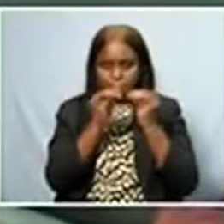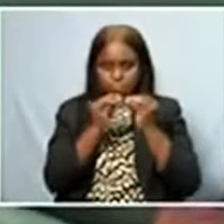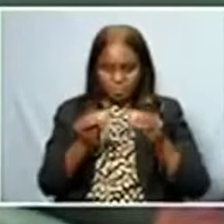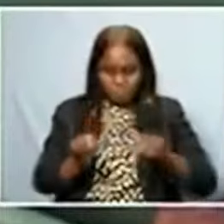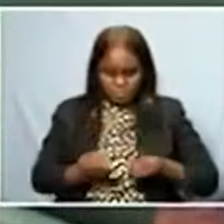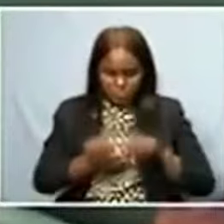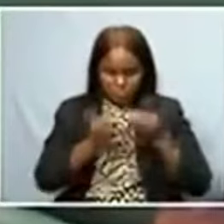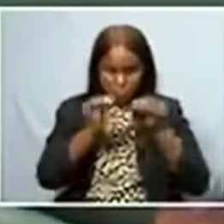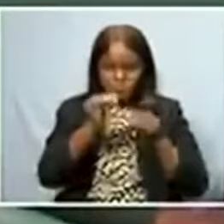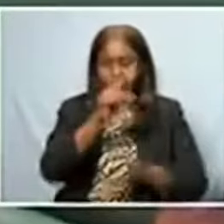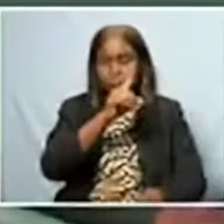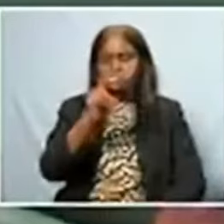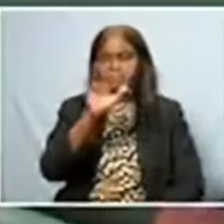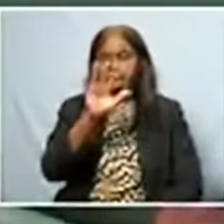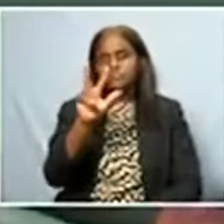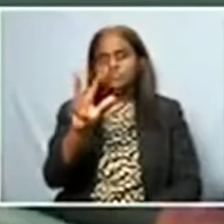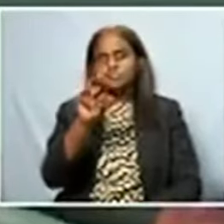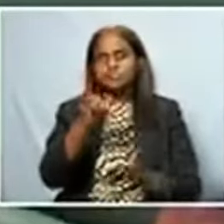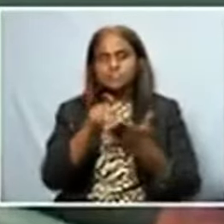total